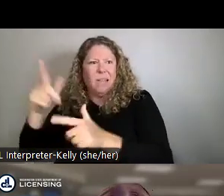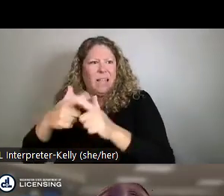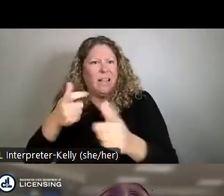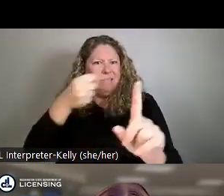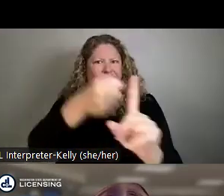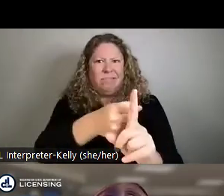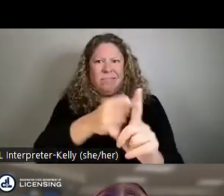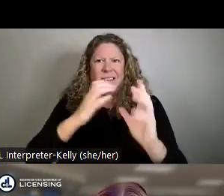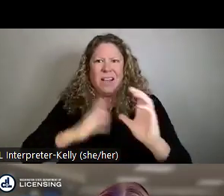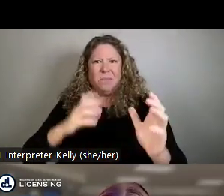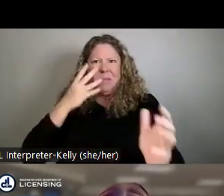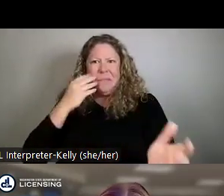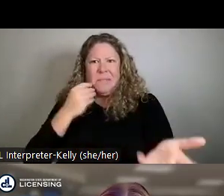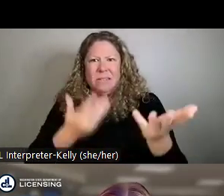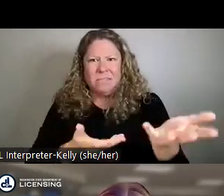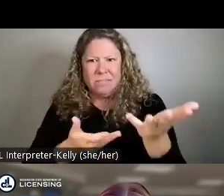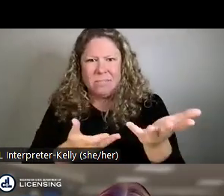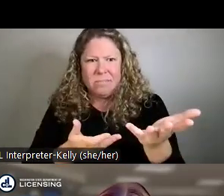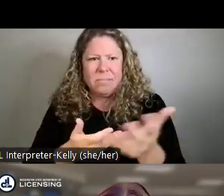some of that later on in the map.